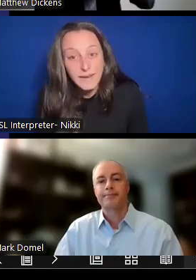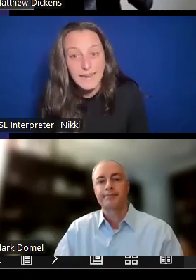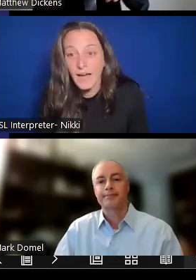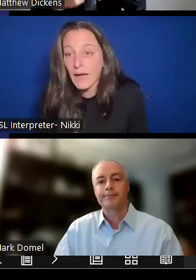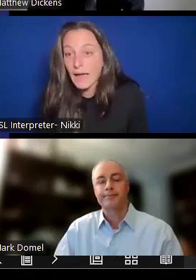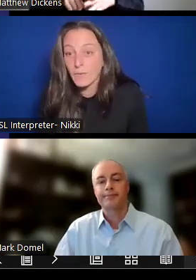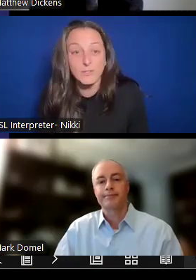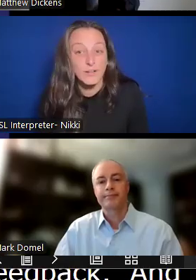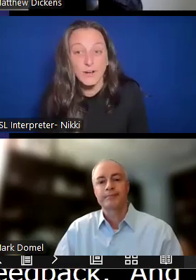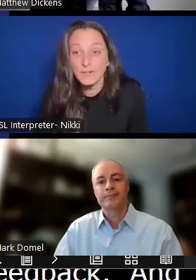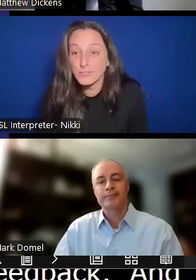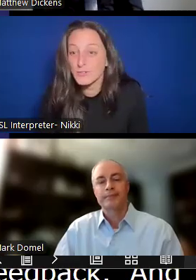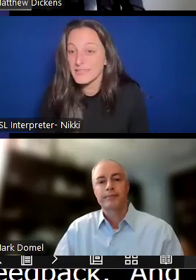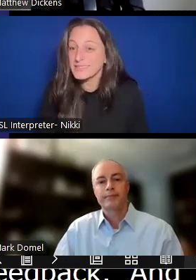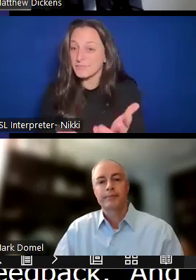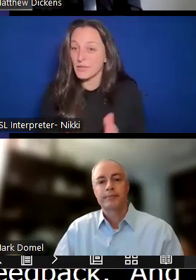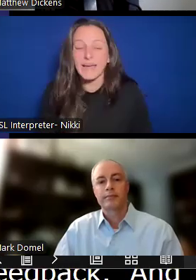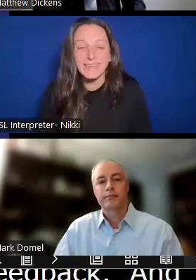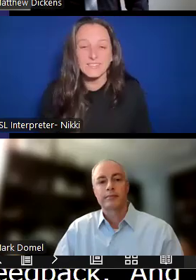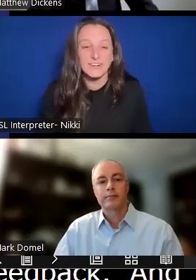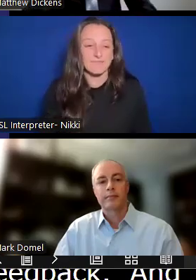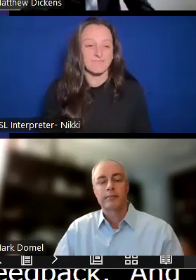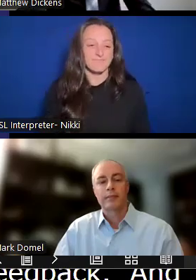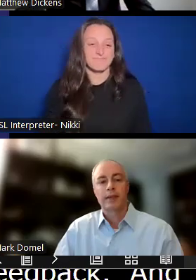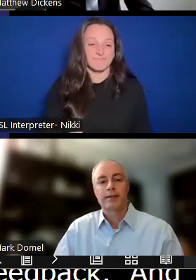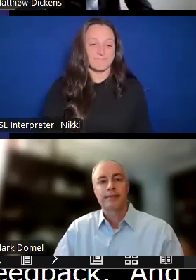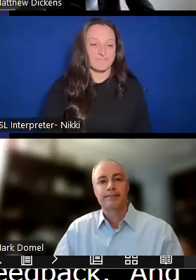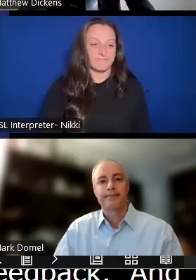All right, now I will turn it over to Lindsay. Go ahead and get started.